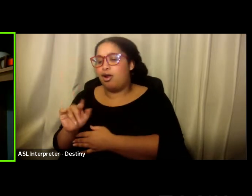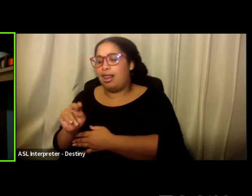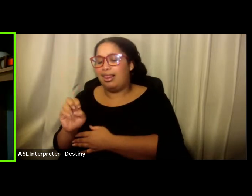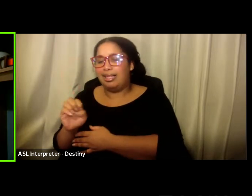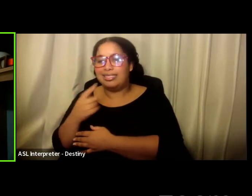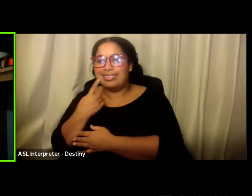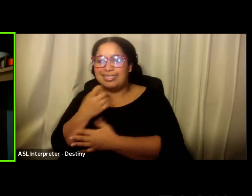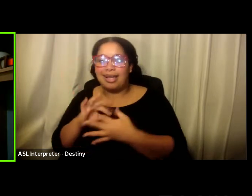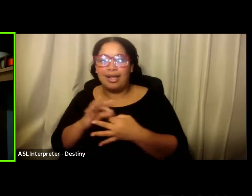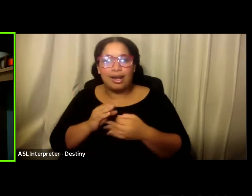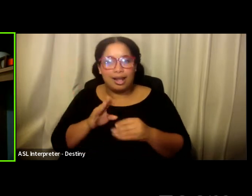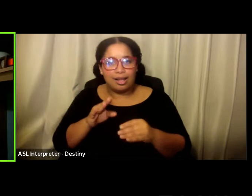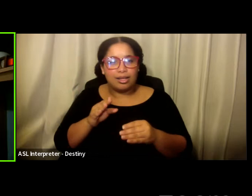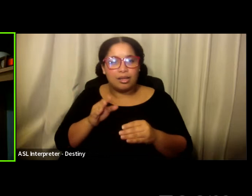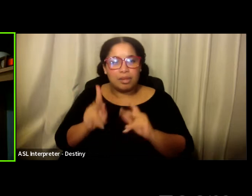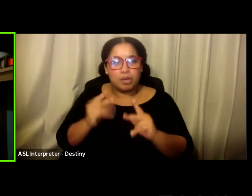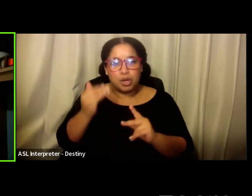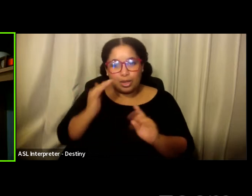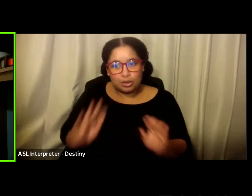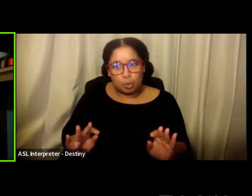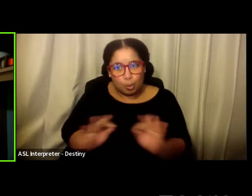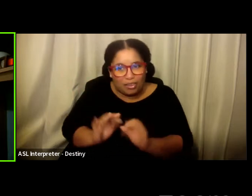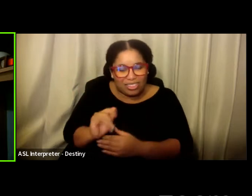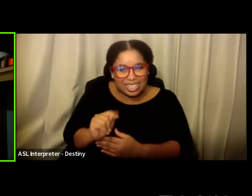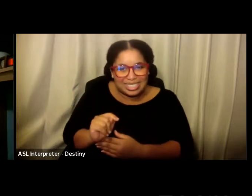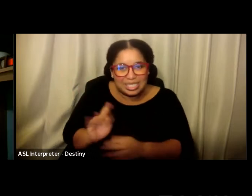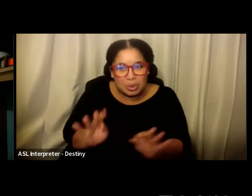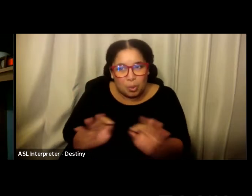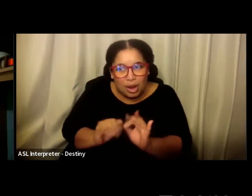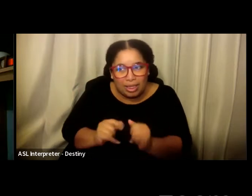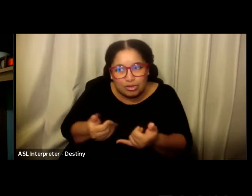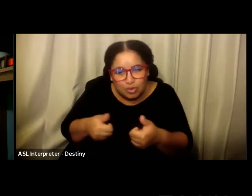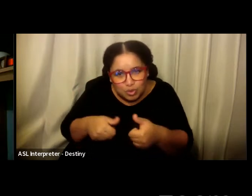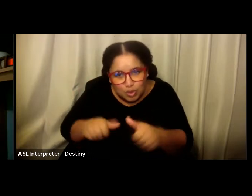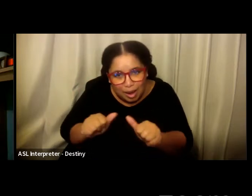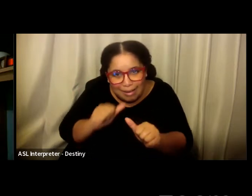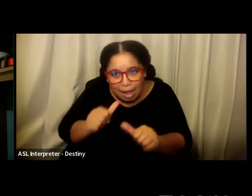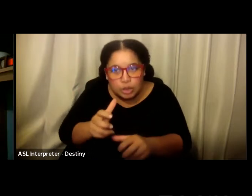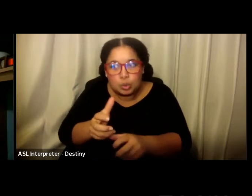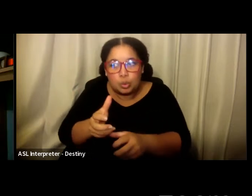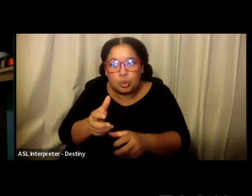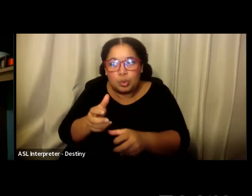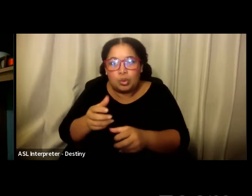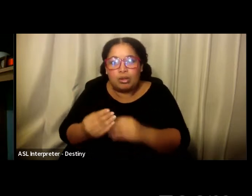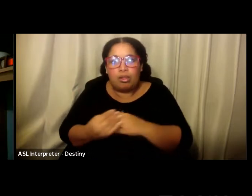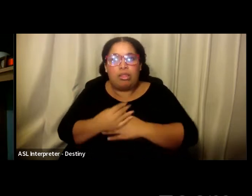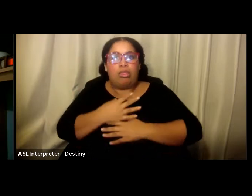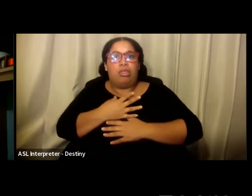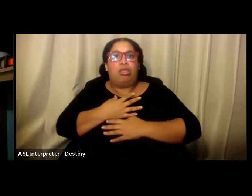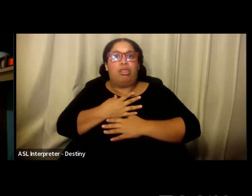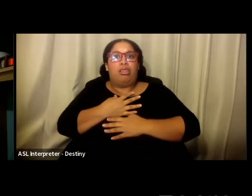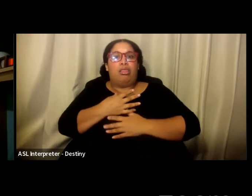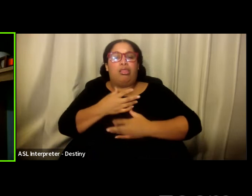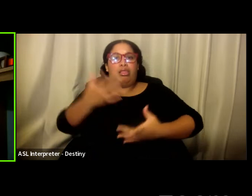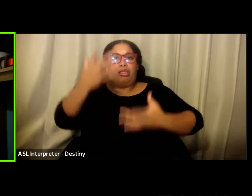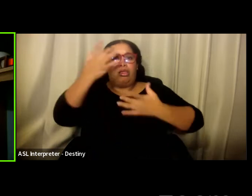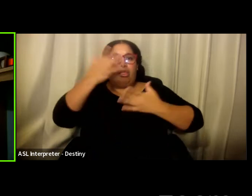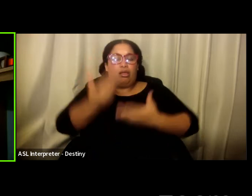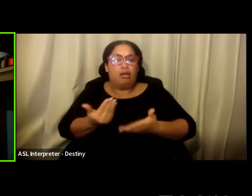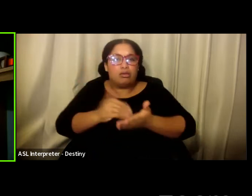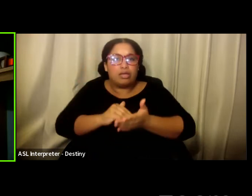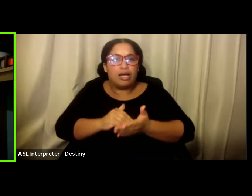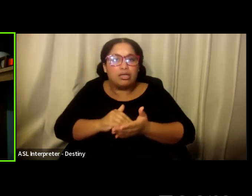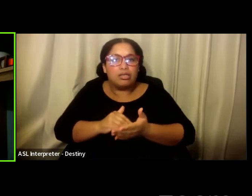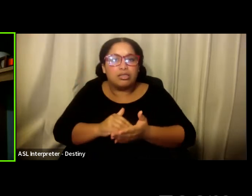you know, let people know it's still worth it. It's still worth it to try not to get exposed again, to try not to get infected again. We don't